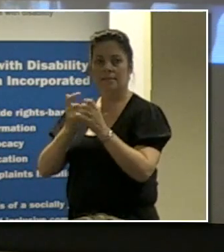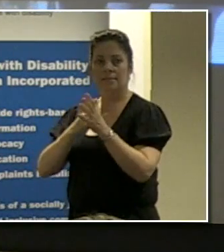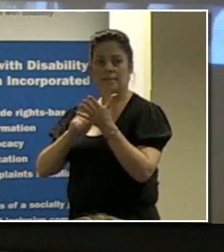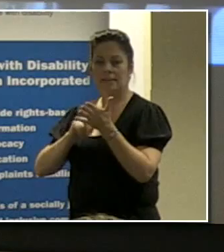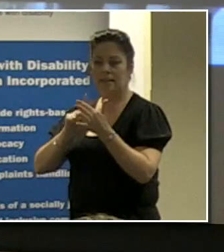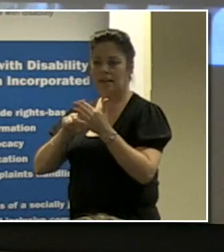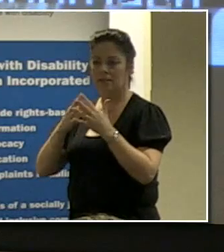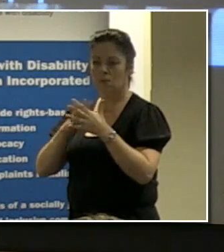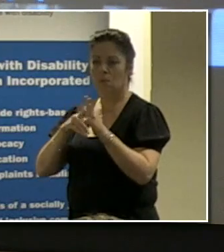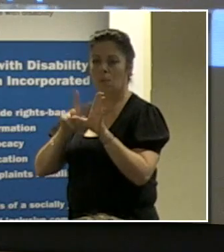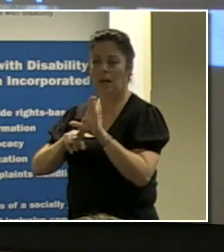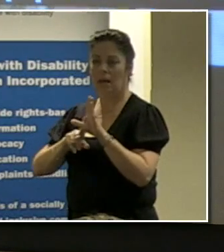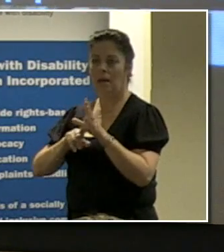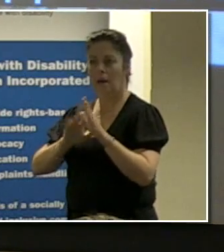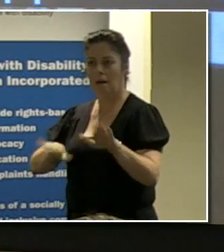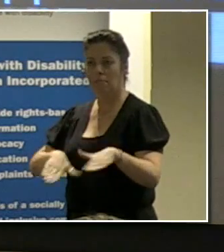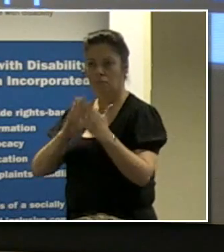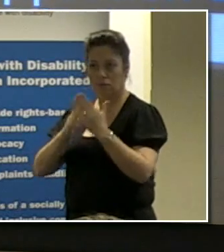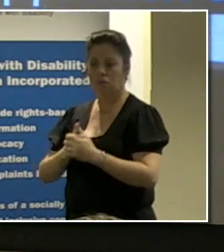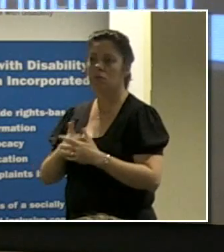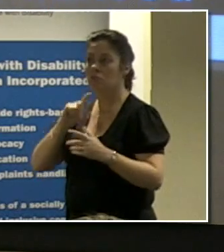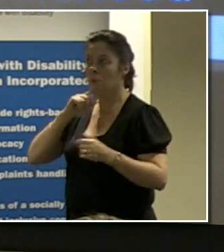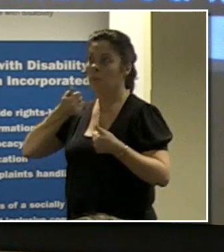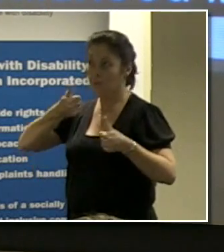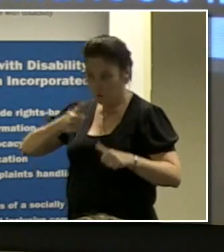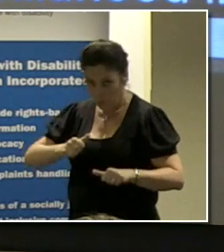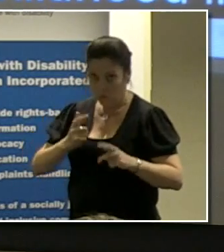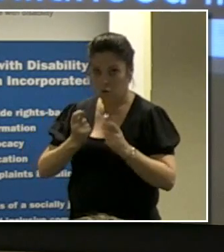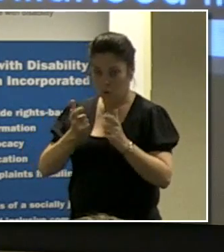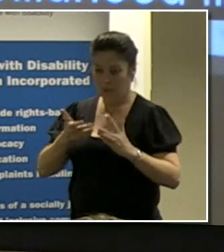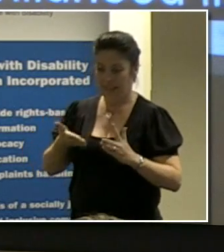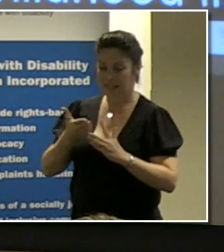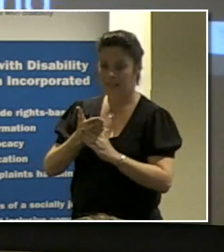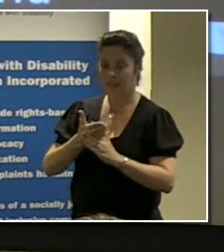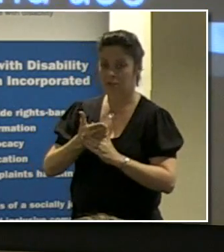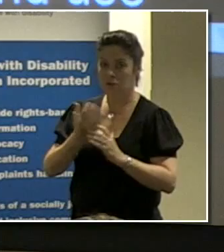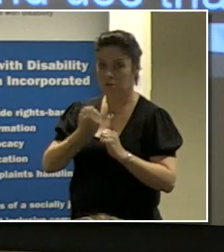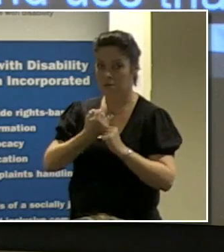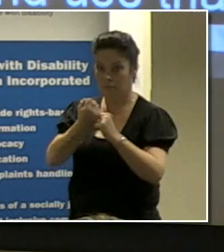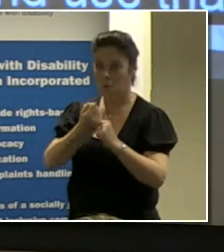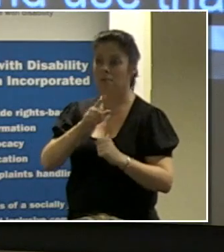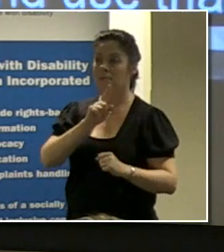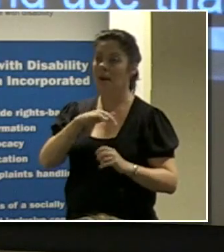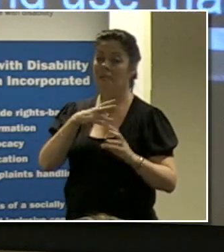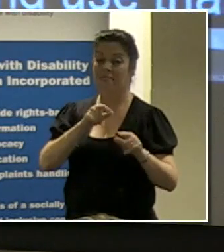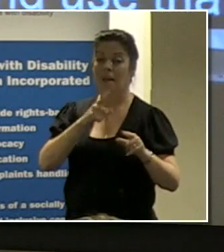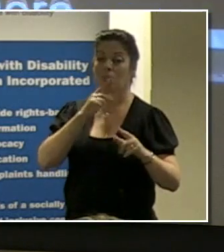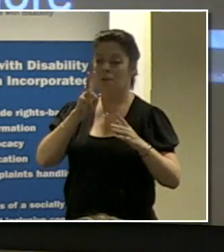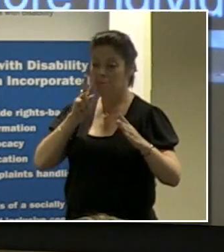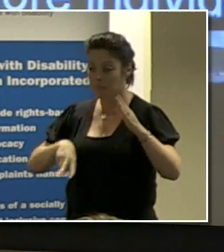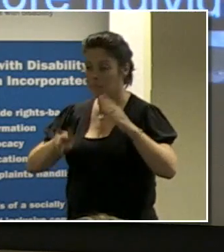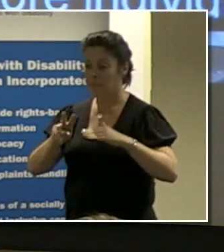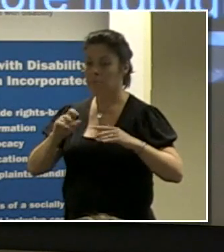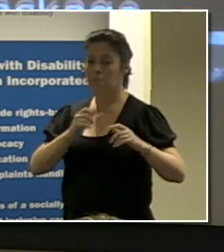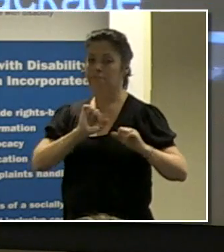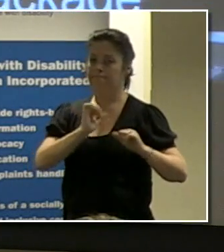childhood intervention supports, and use that gateway to get a more individualised support package for children depending